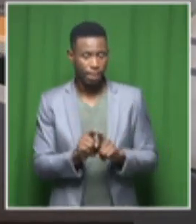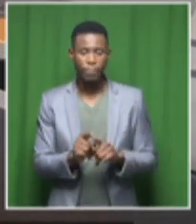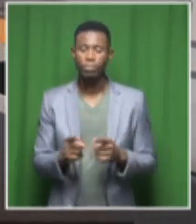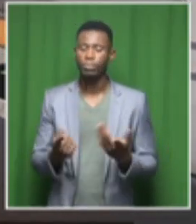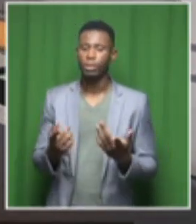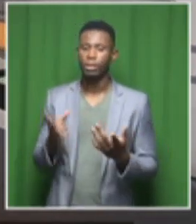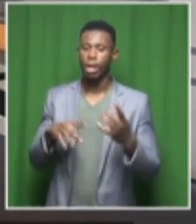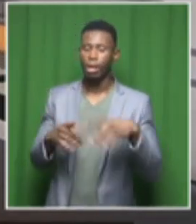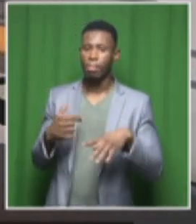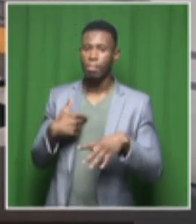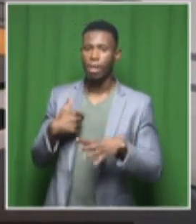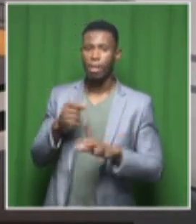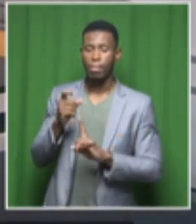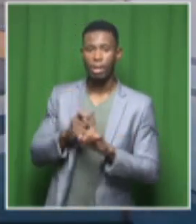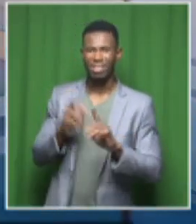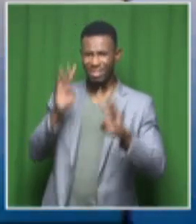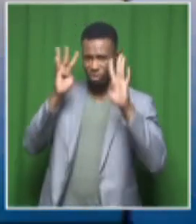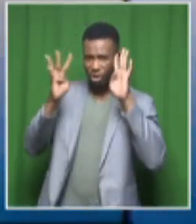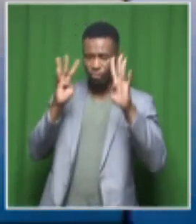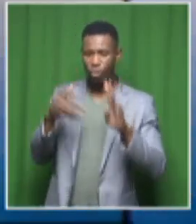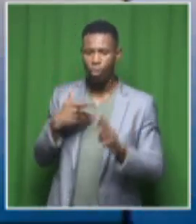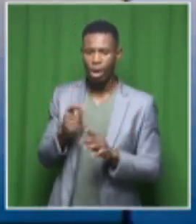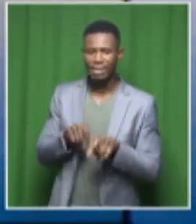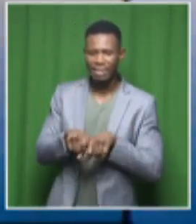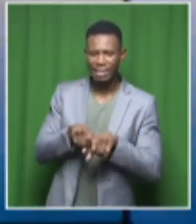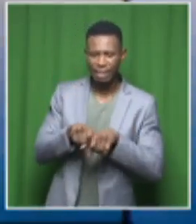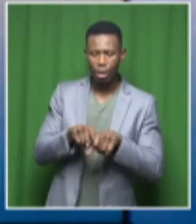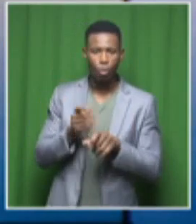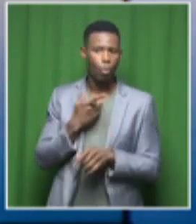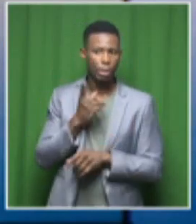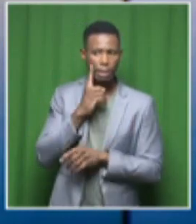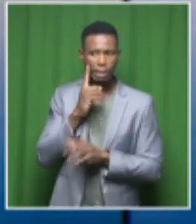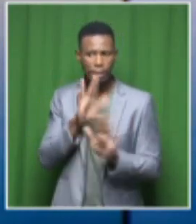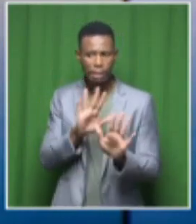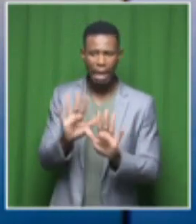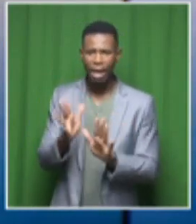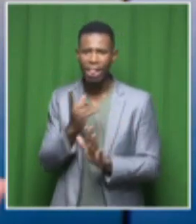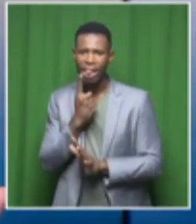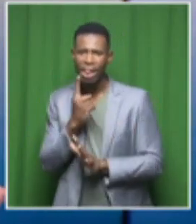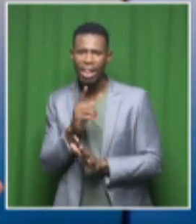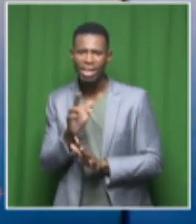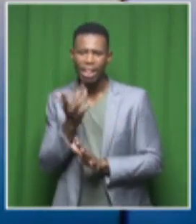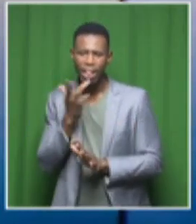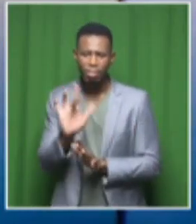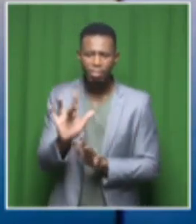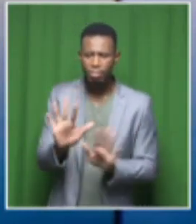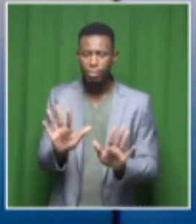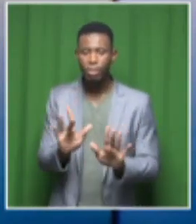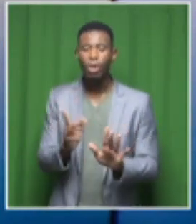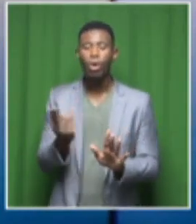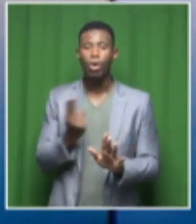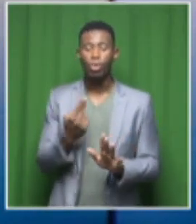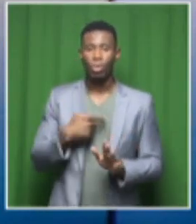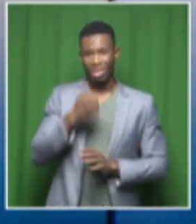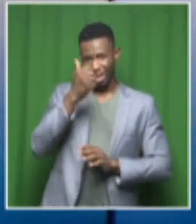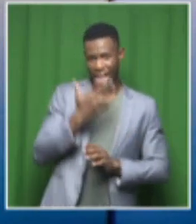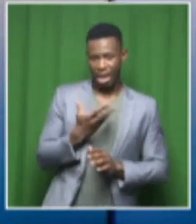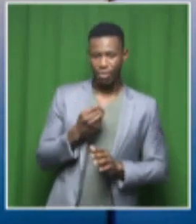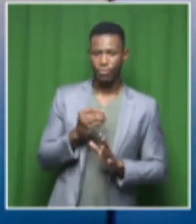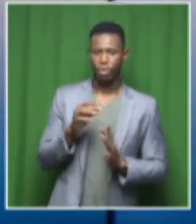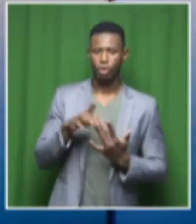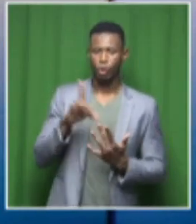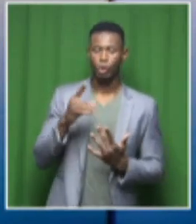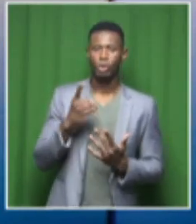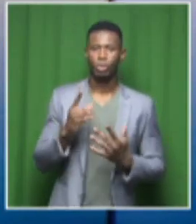to experiment. Okay. But then again, when you go back again into African culture, we had our own sort of choice of clothes and designs